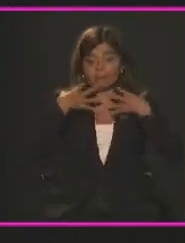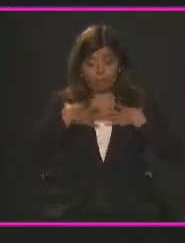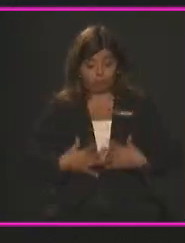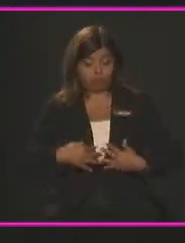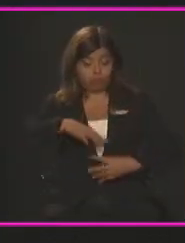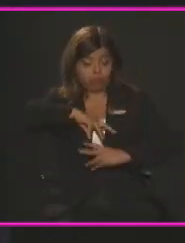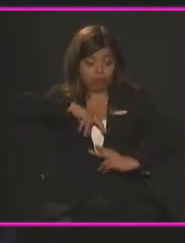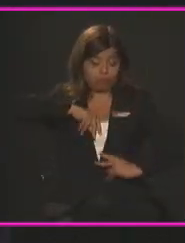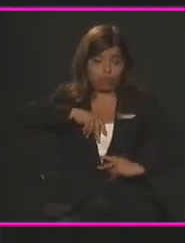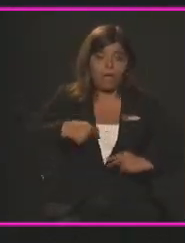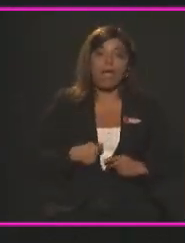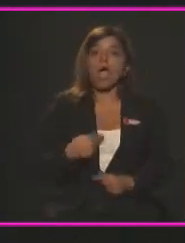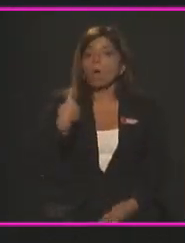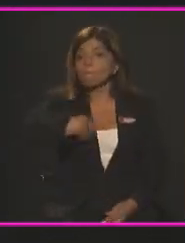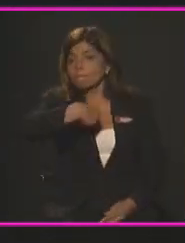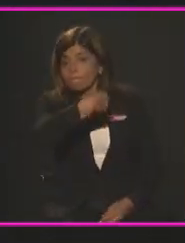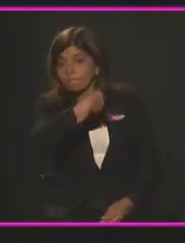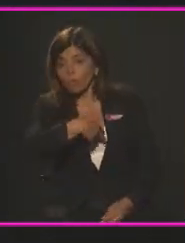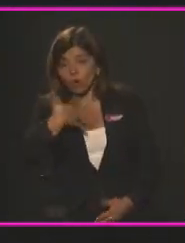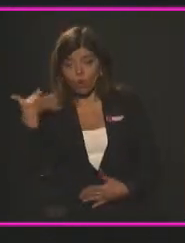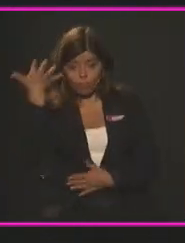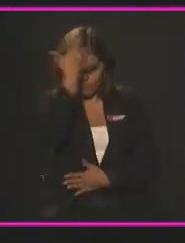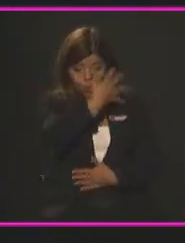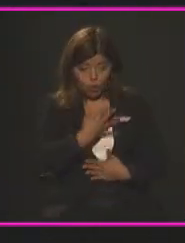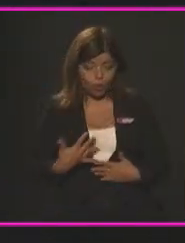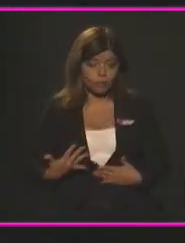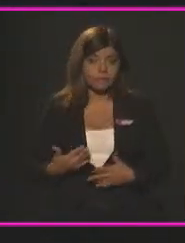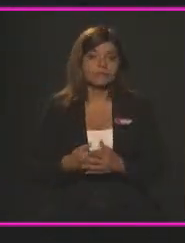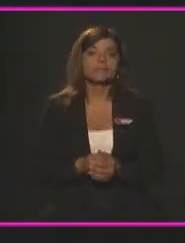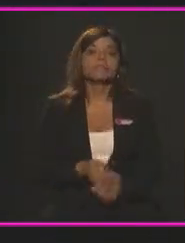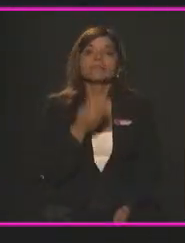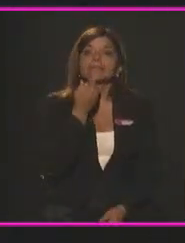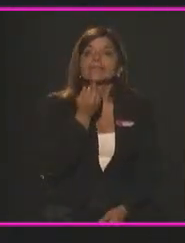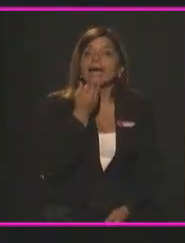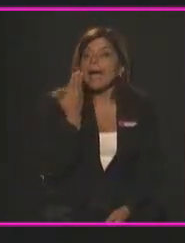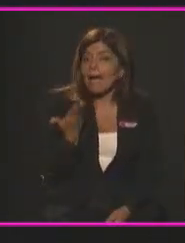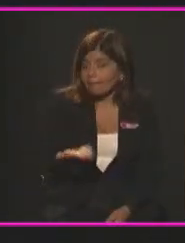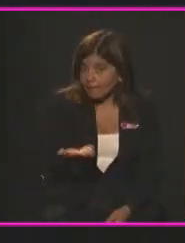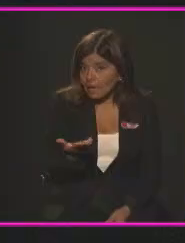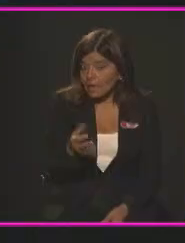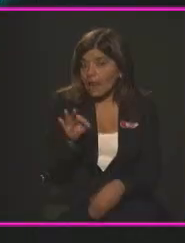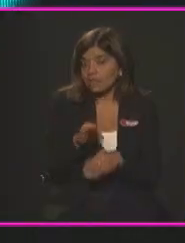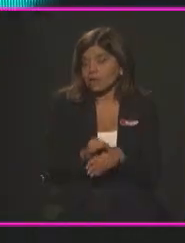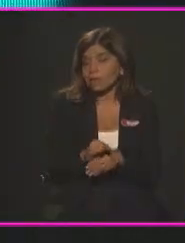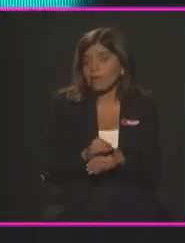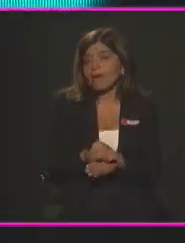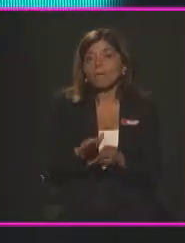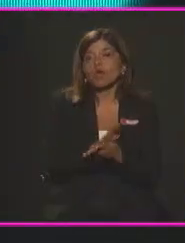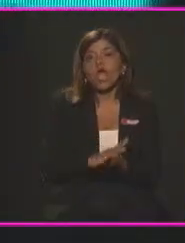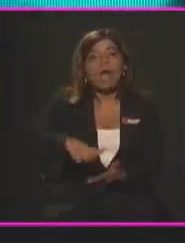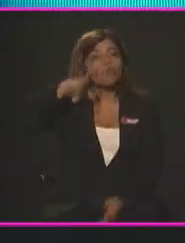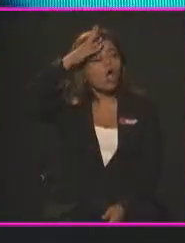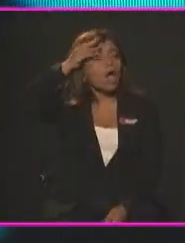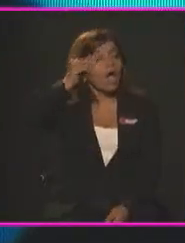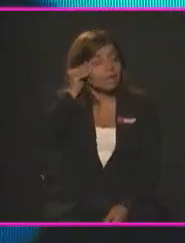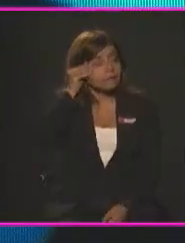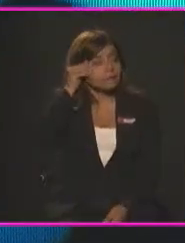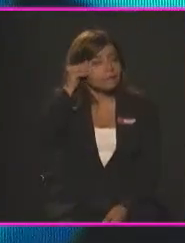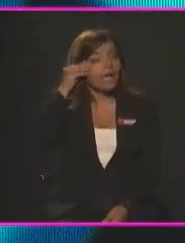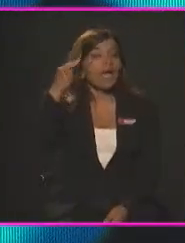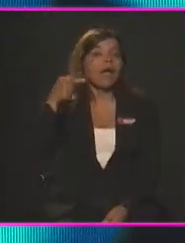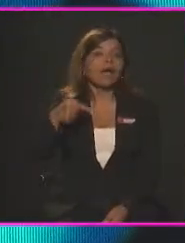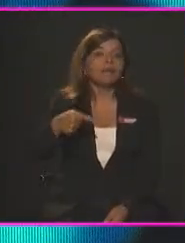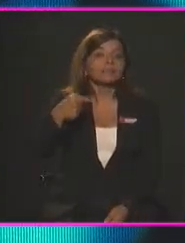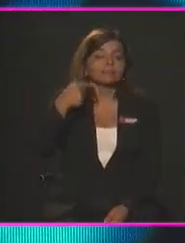also specifically exploring Alzheimer's disease, and like I told you, there is this connection between the gut and the brain, and for the most part, we are piggybacking